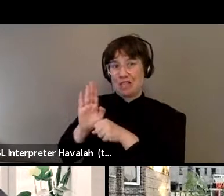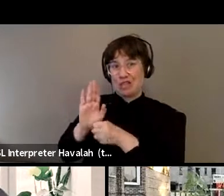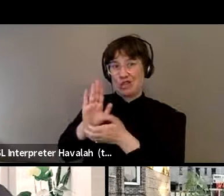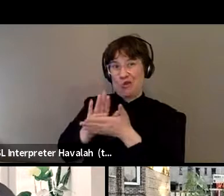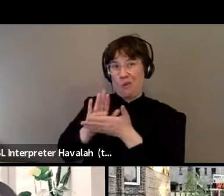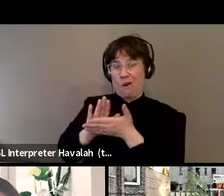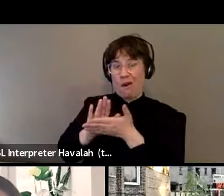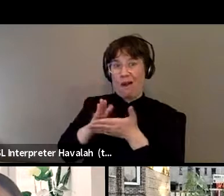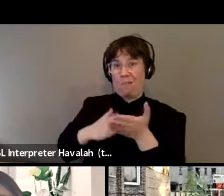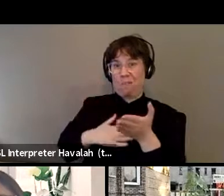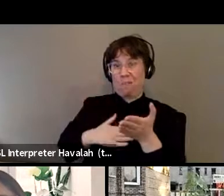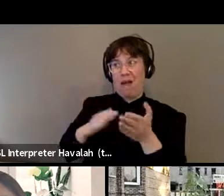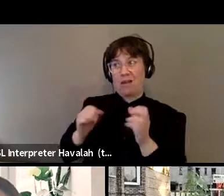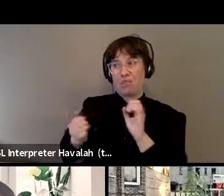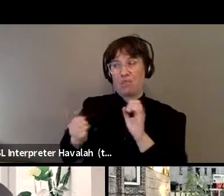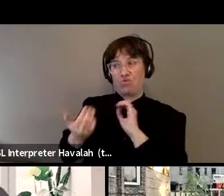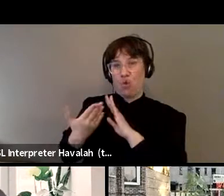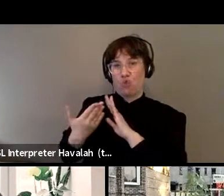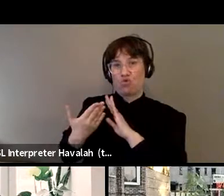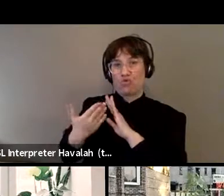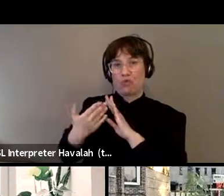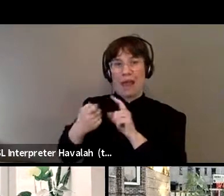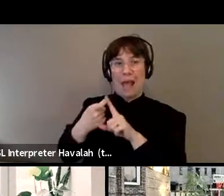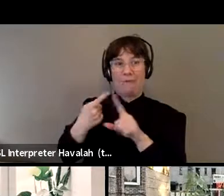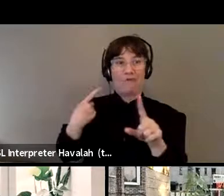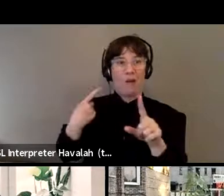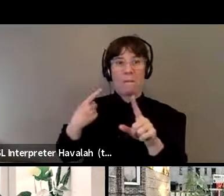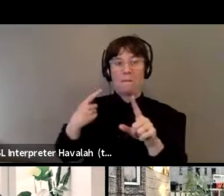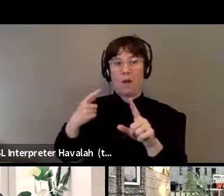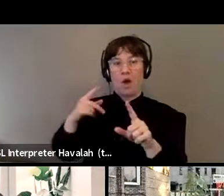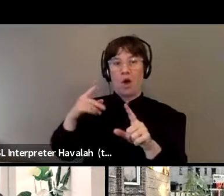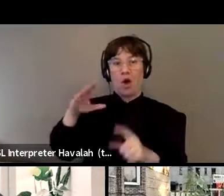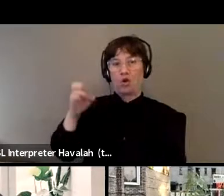like, and I came from corporate. So it was like,